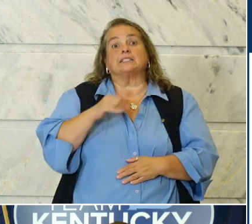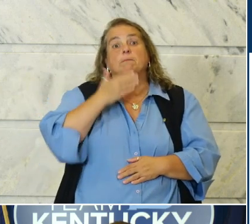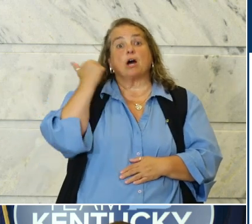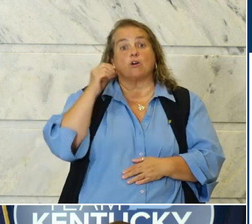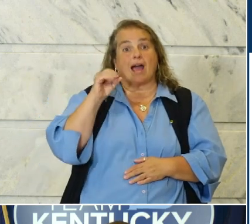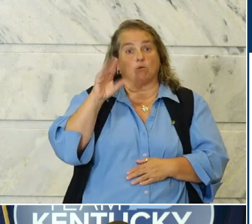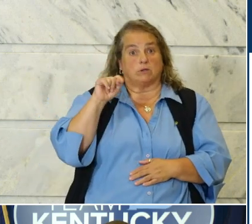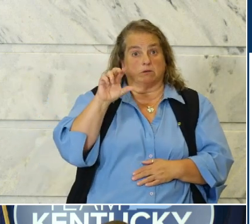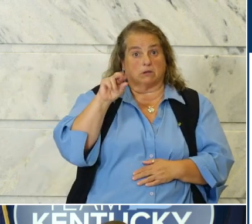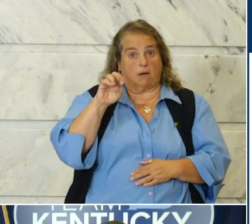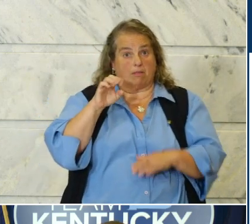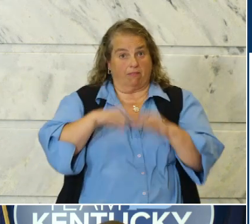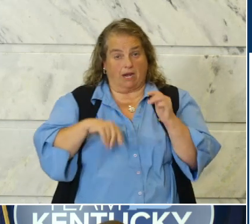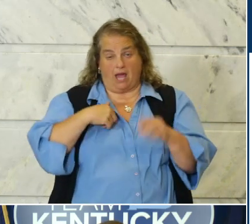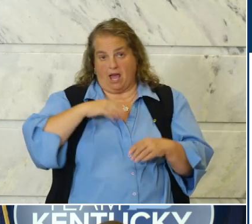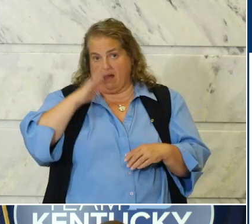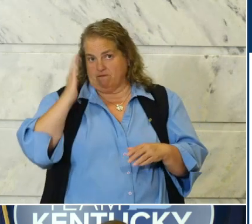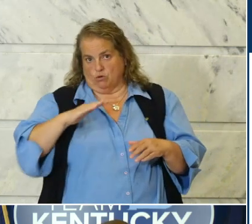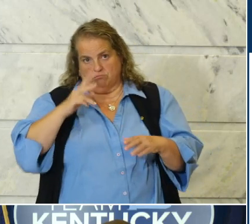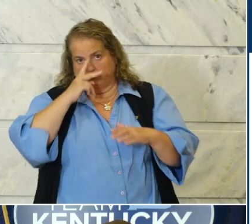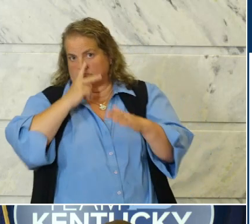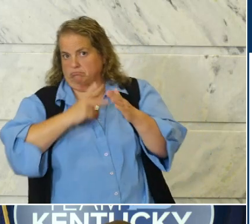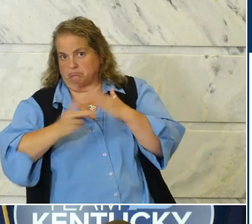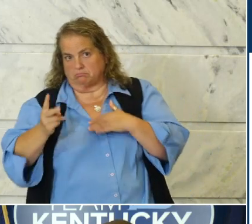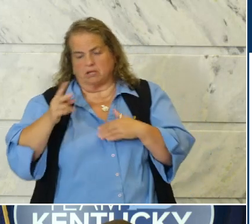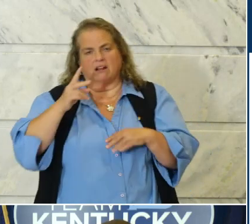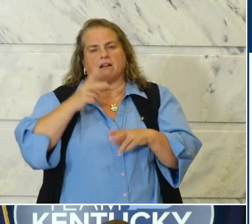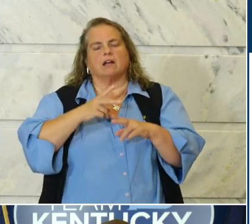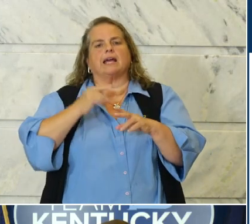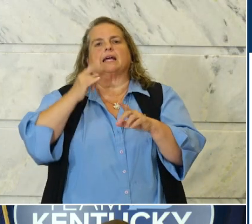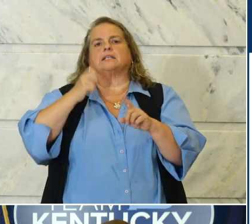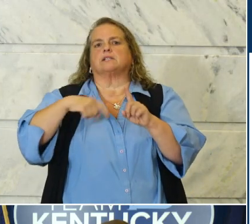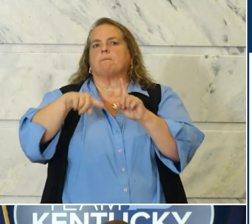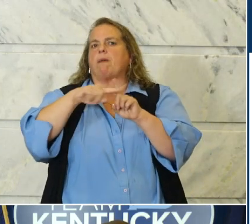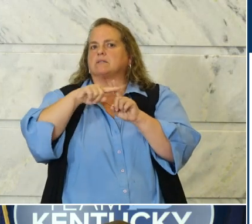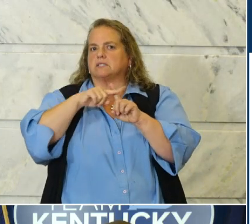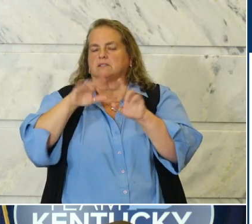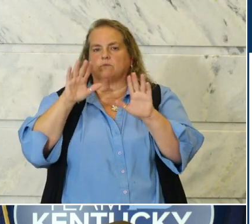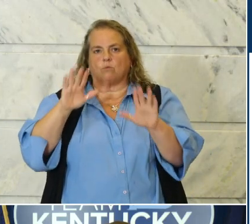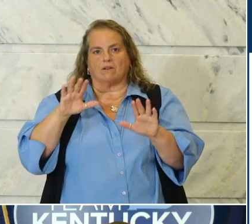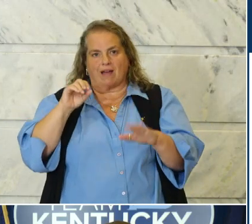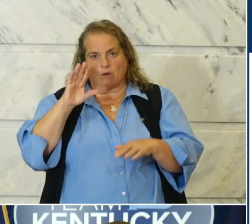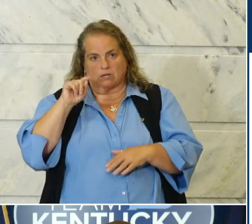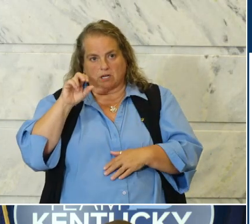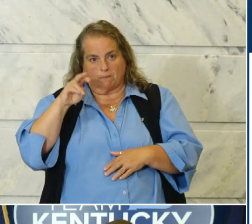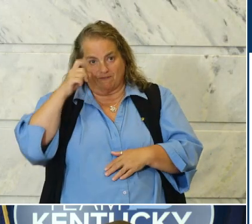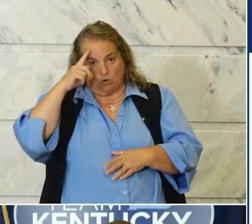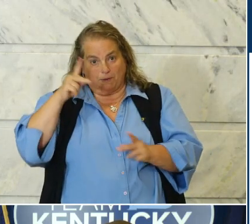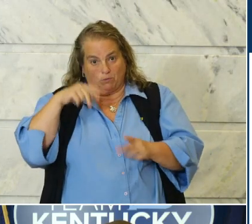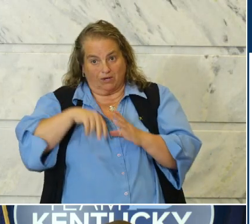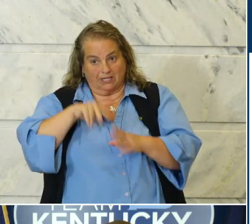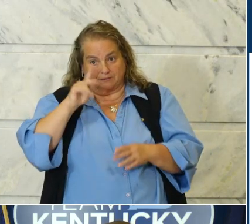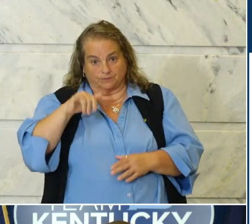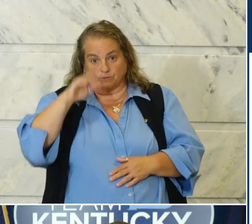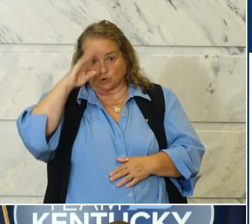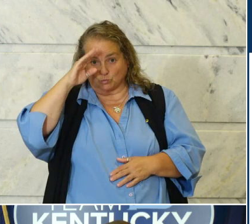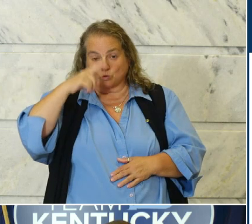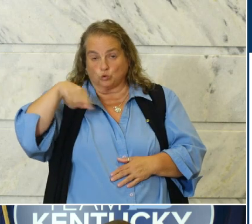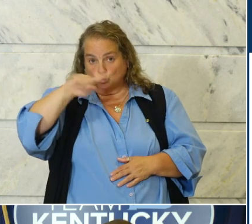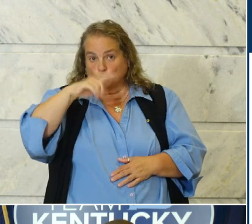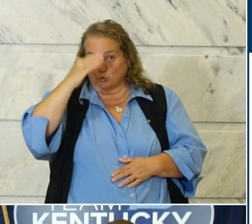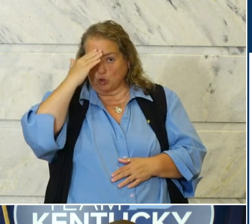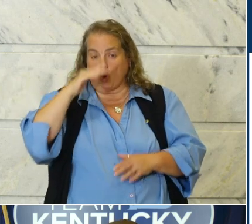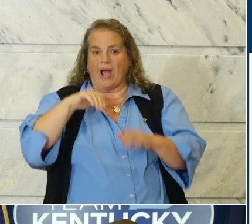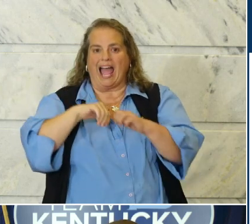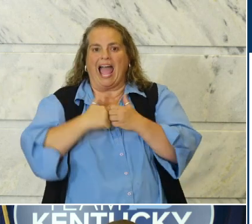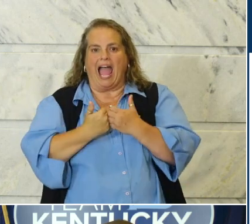outcome than I could have ever anticipated. It's a positive outcome for the people of Kentucky. I hope they know how